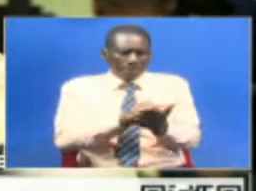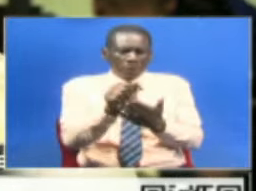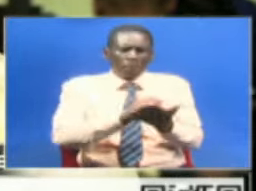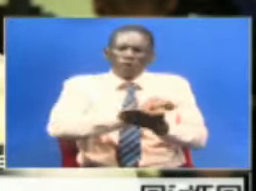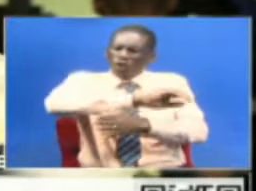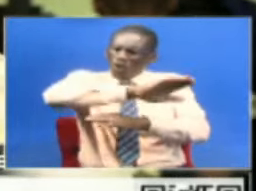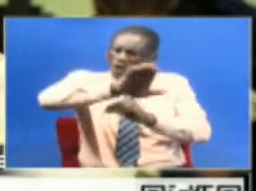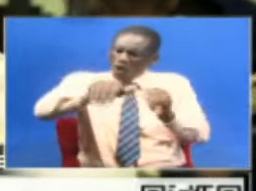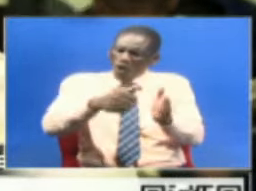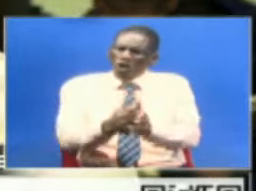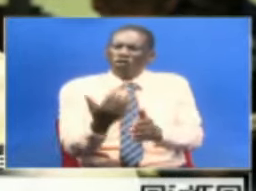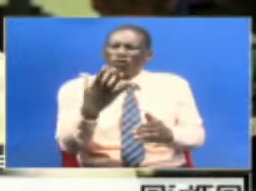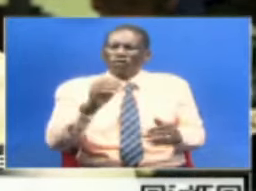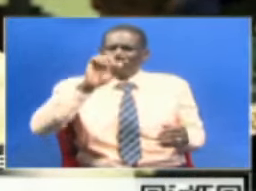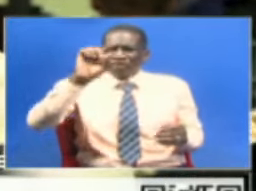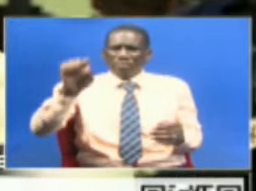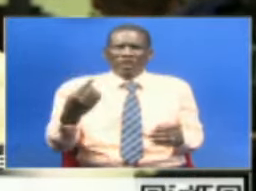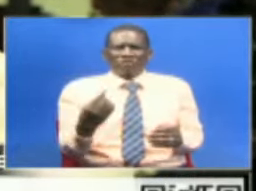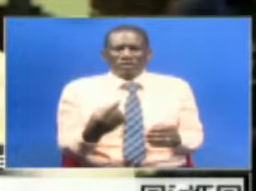remaining 50,000